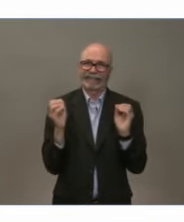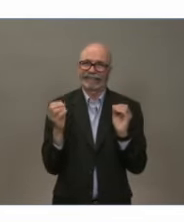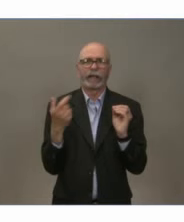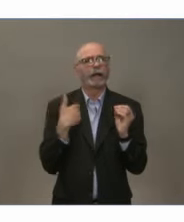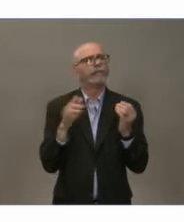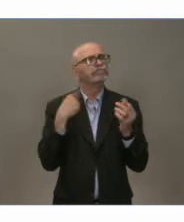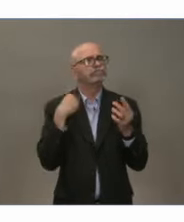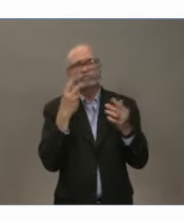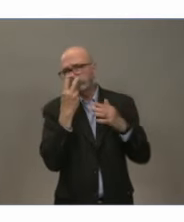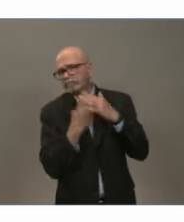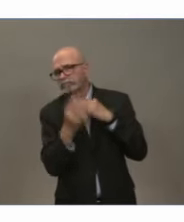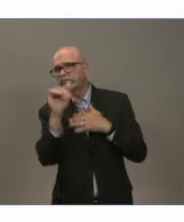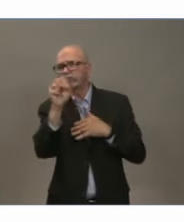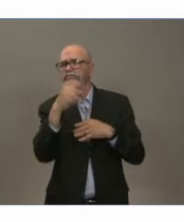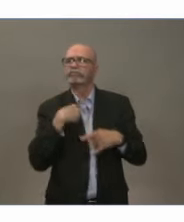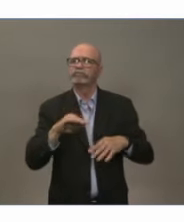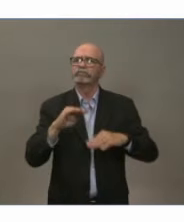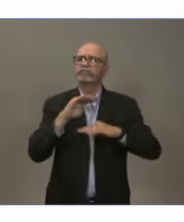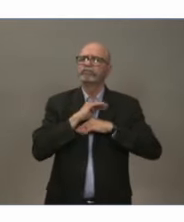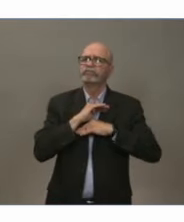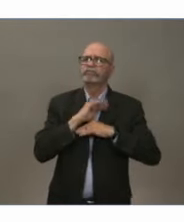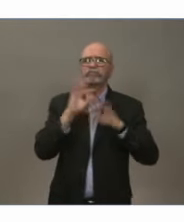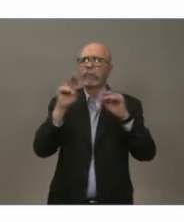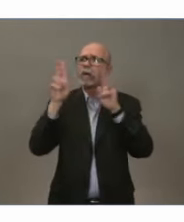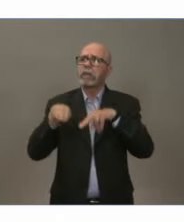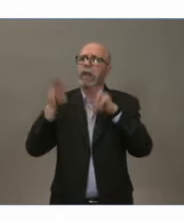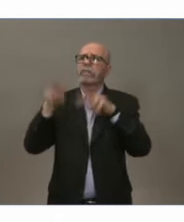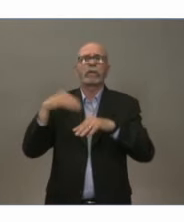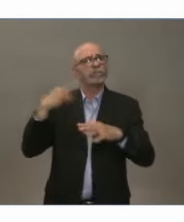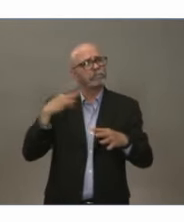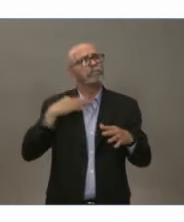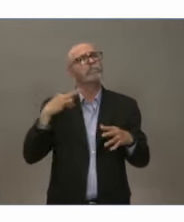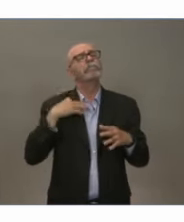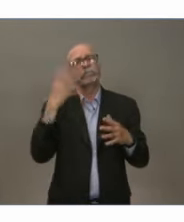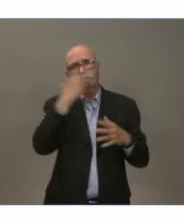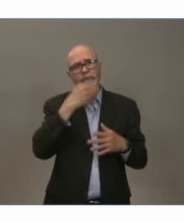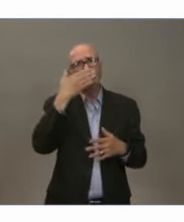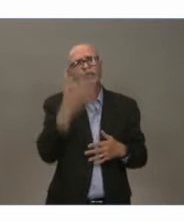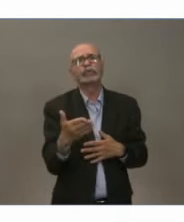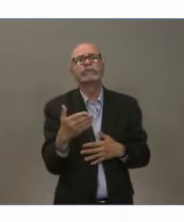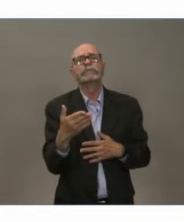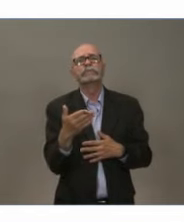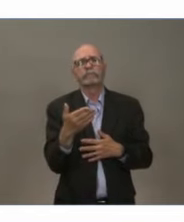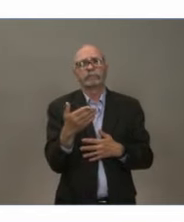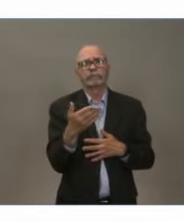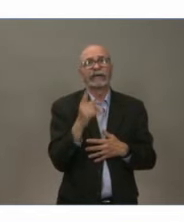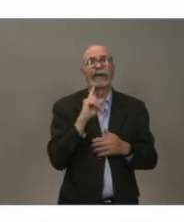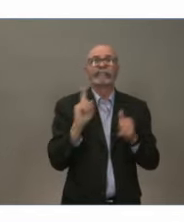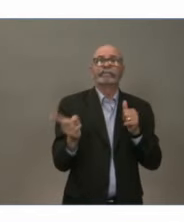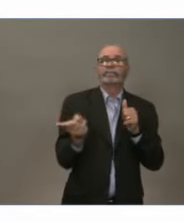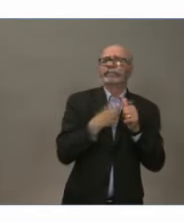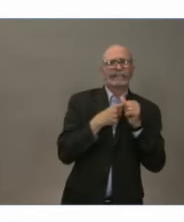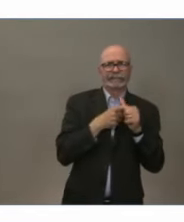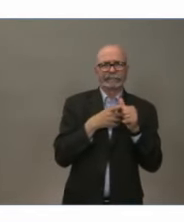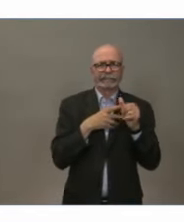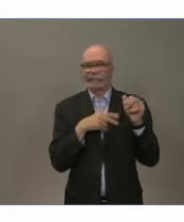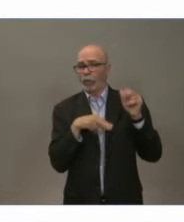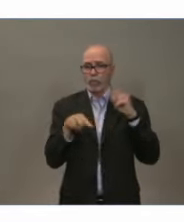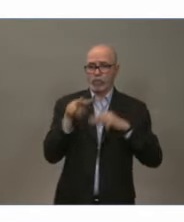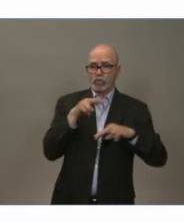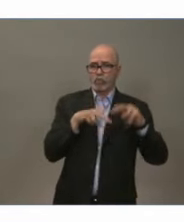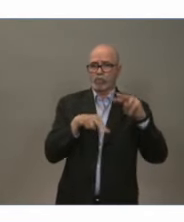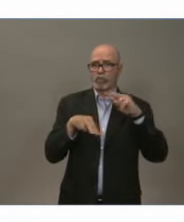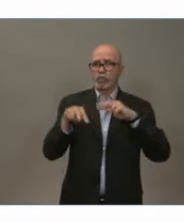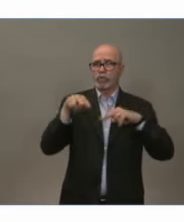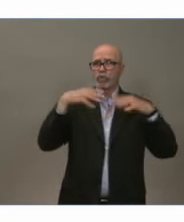We do know that at the beginning there was a bit of a challenge to actually make sure